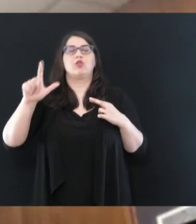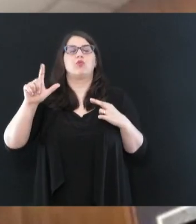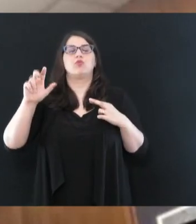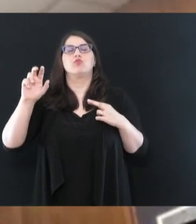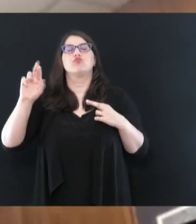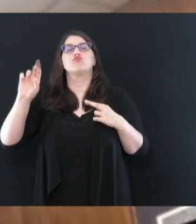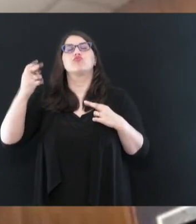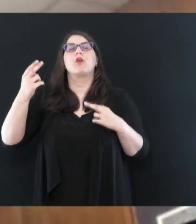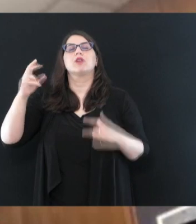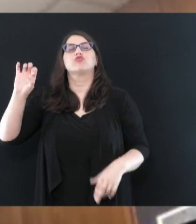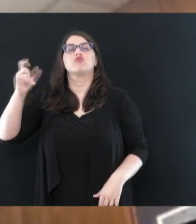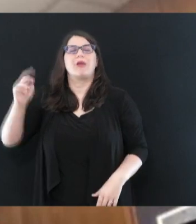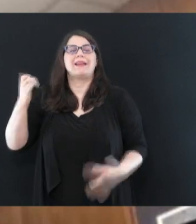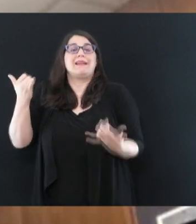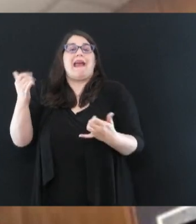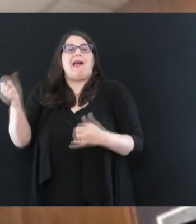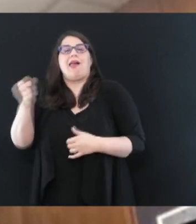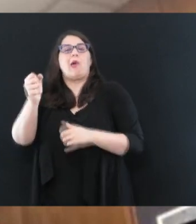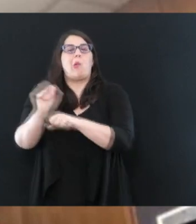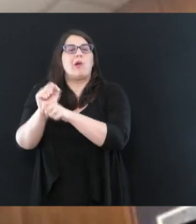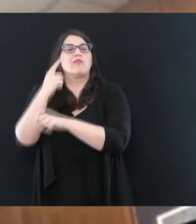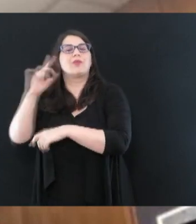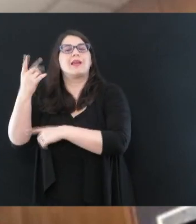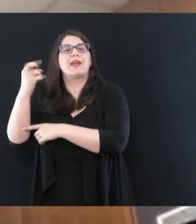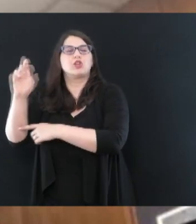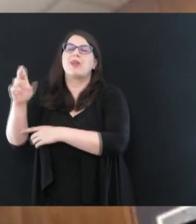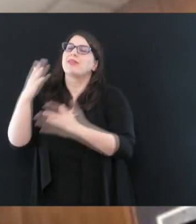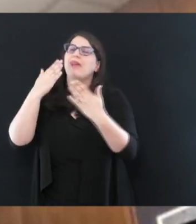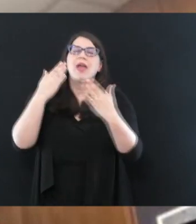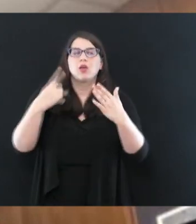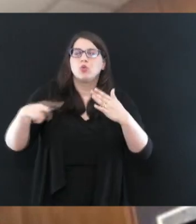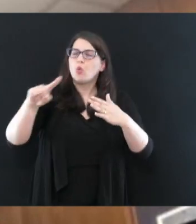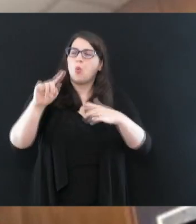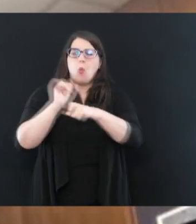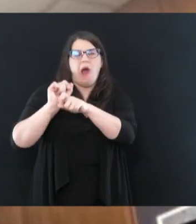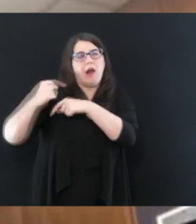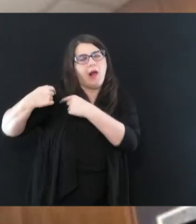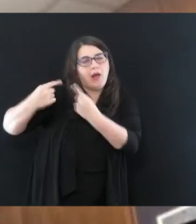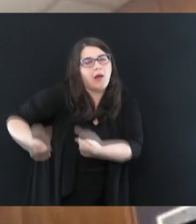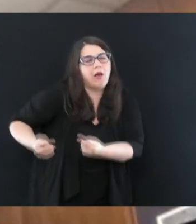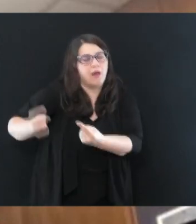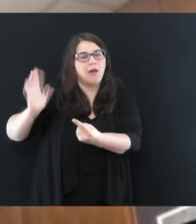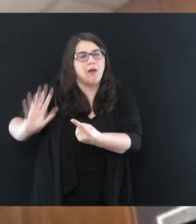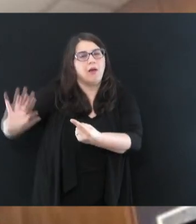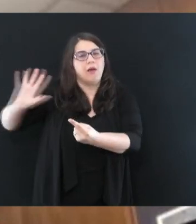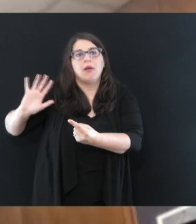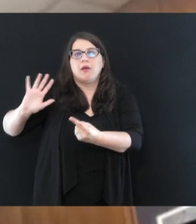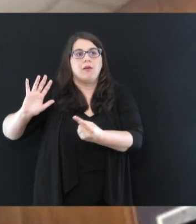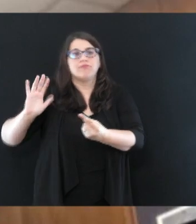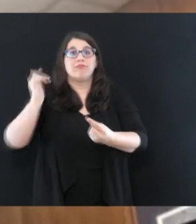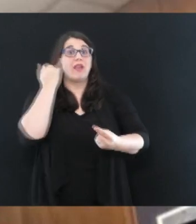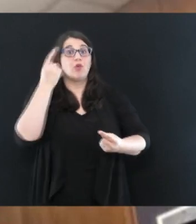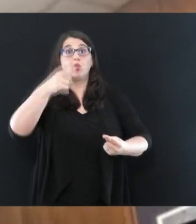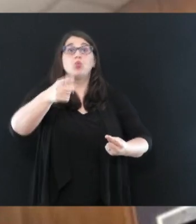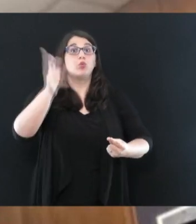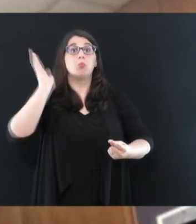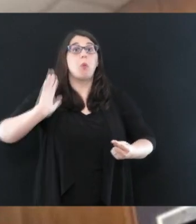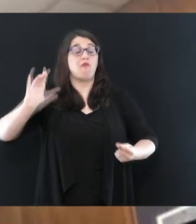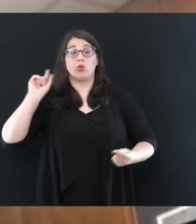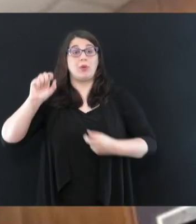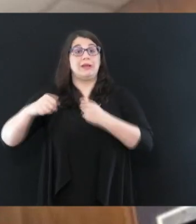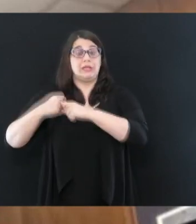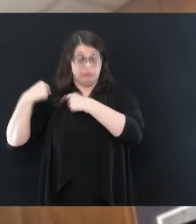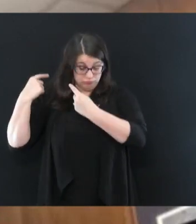for DHHR. So we thank those folks for their great work and all the folks who have served over the past 20